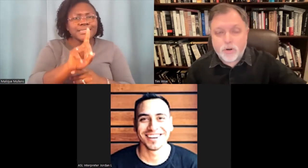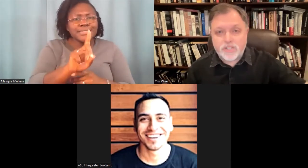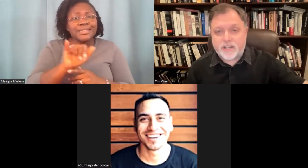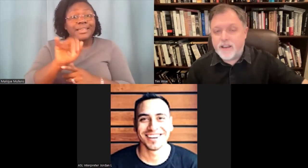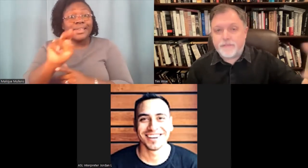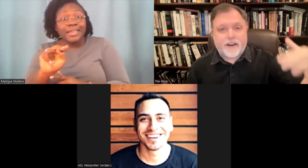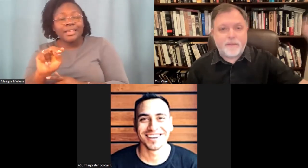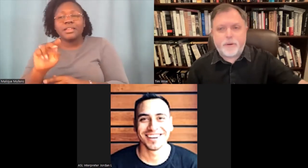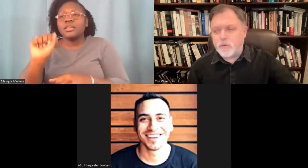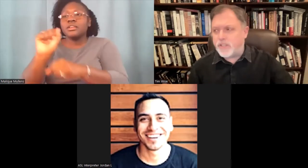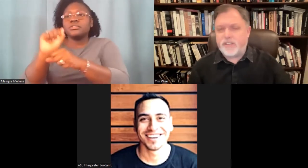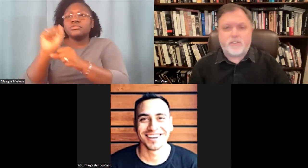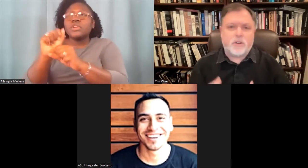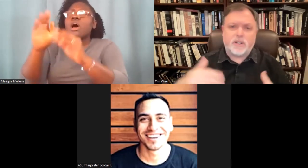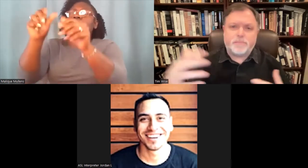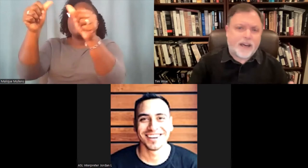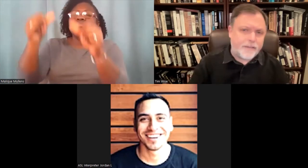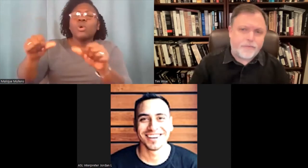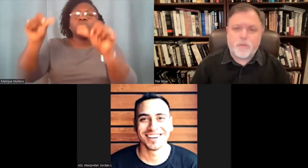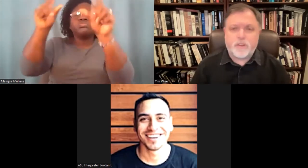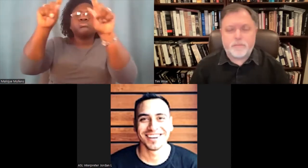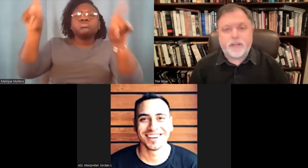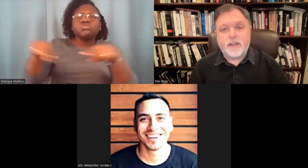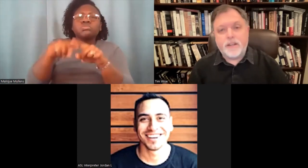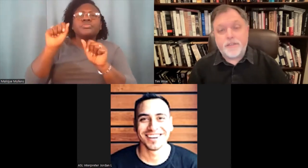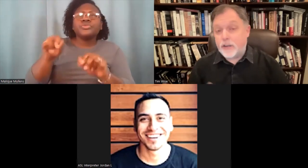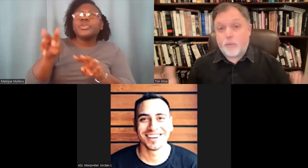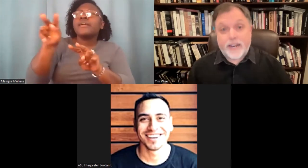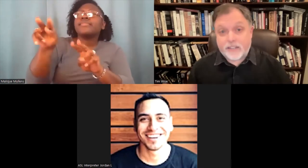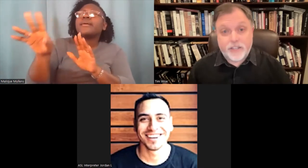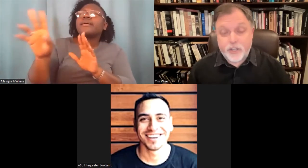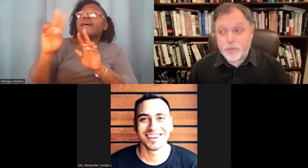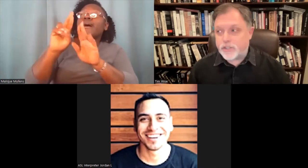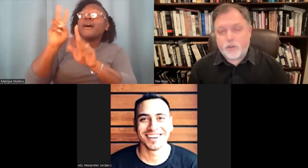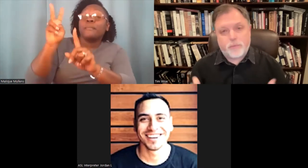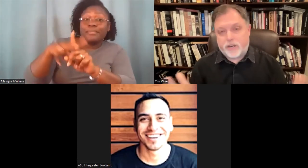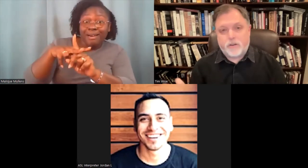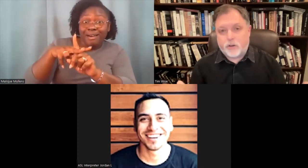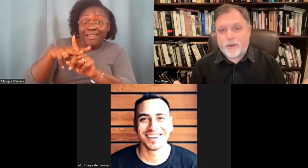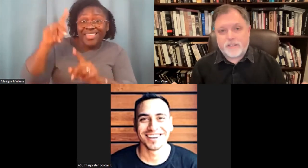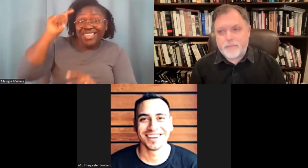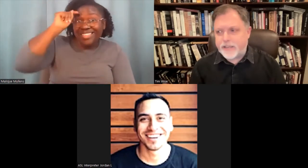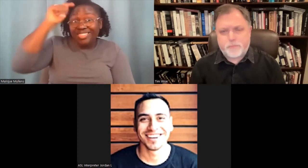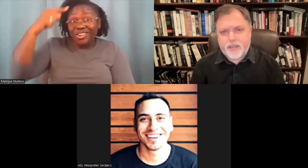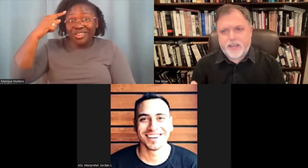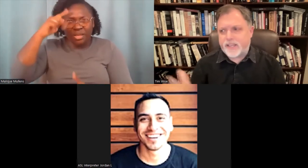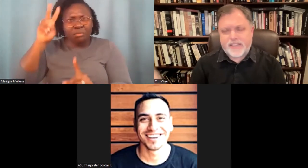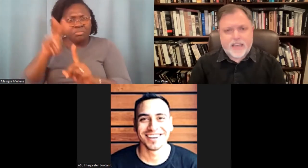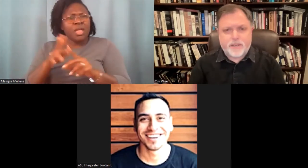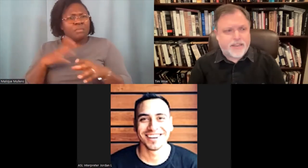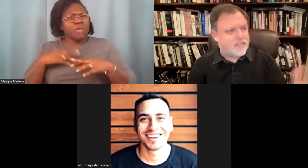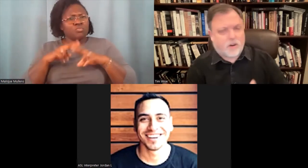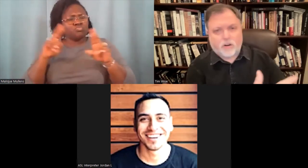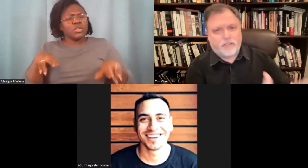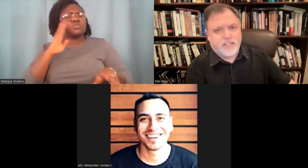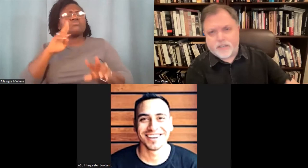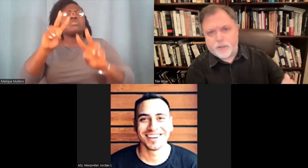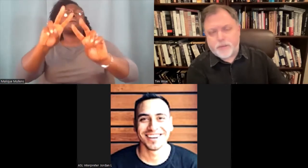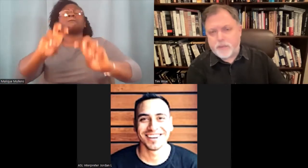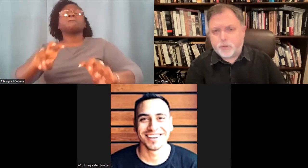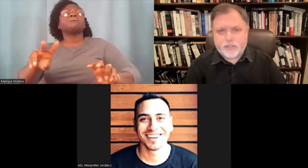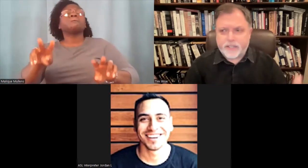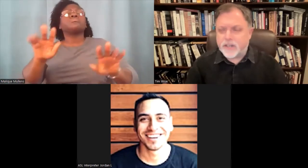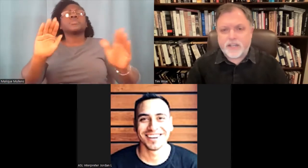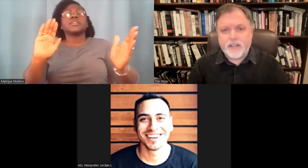job boards and find postings and you can apply for them. And theoretically, you assume, you know, your resume is being examined next to all these